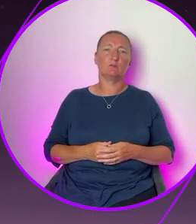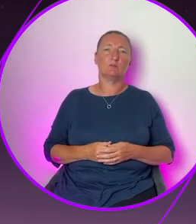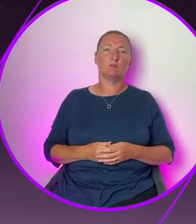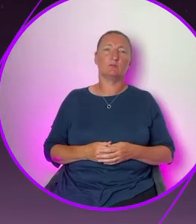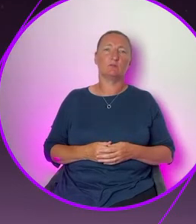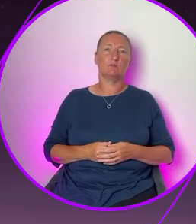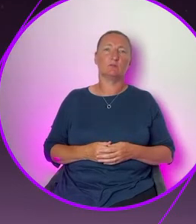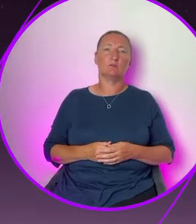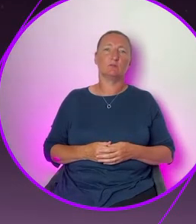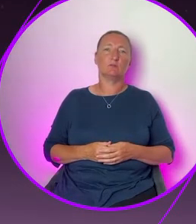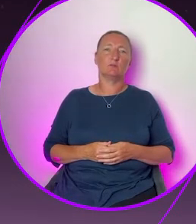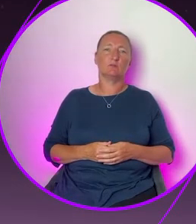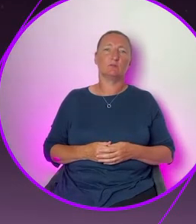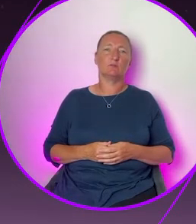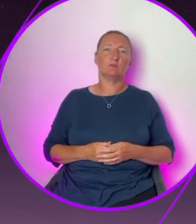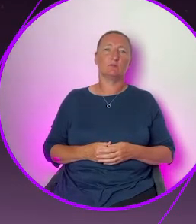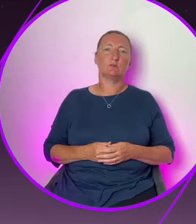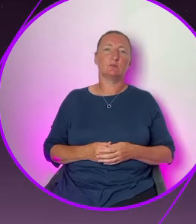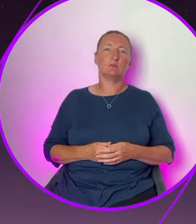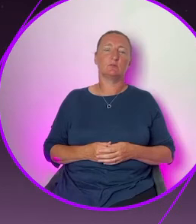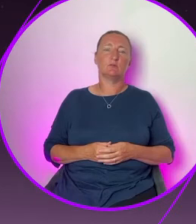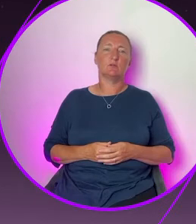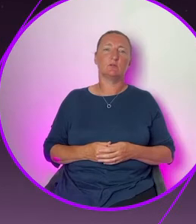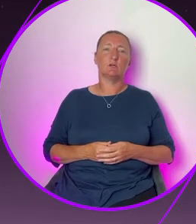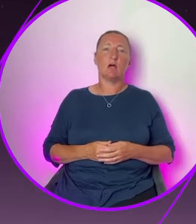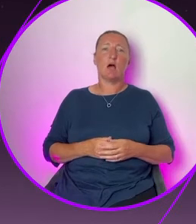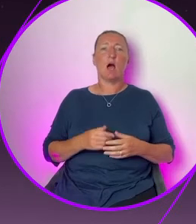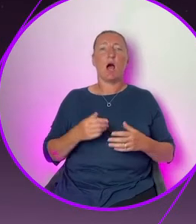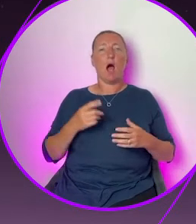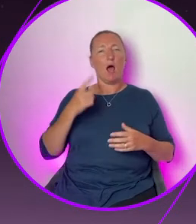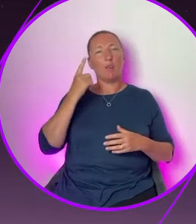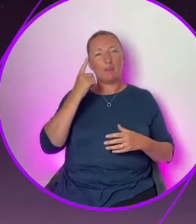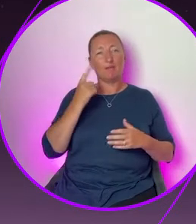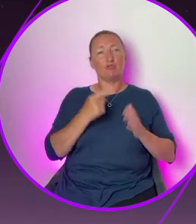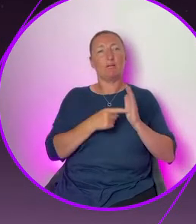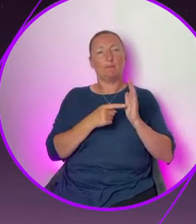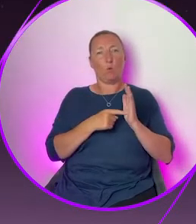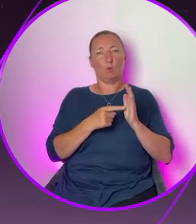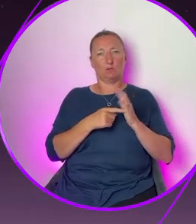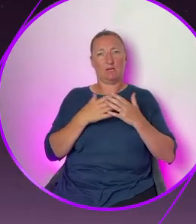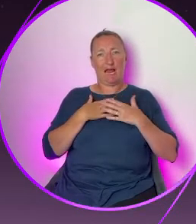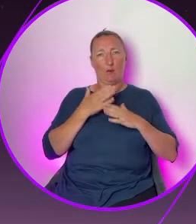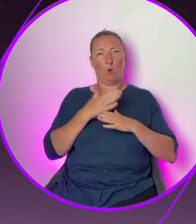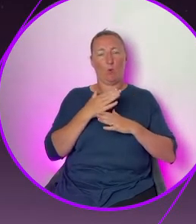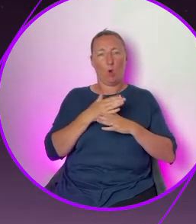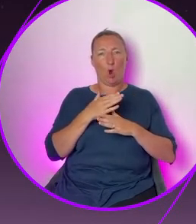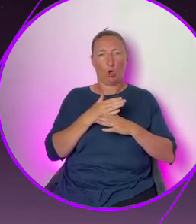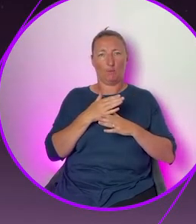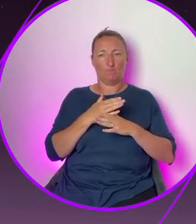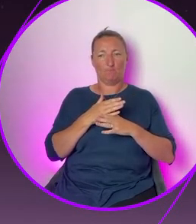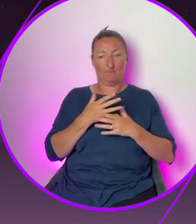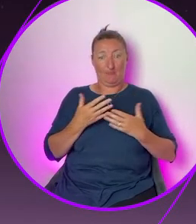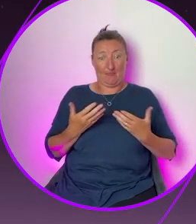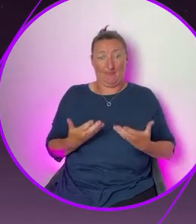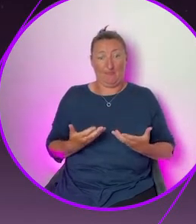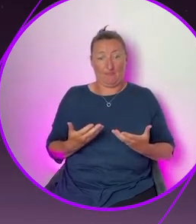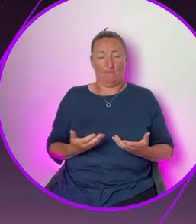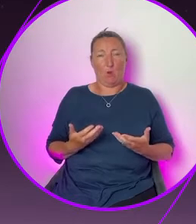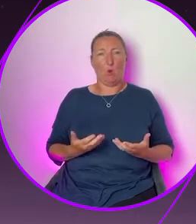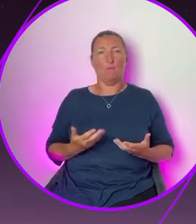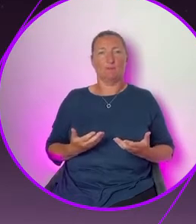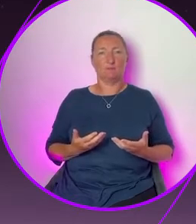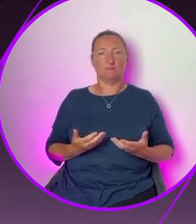where shall I start? I think something that's really important about what we're doing is that in this moment in